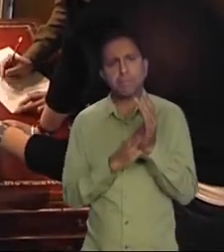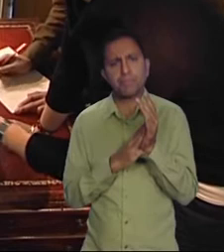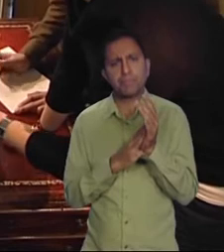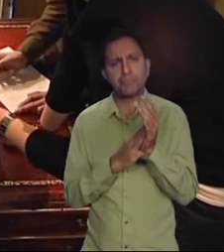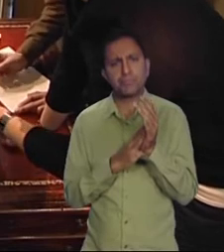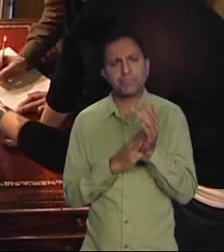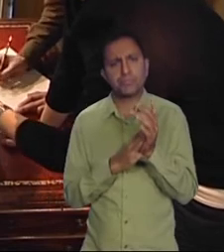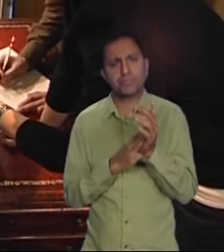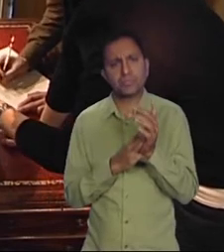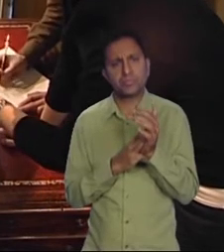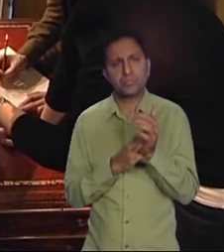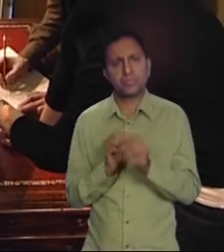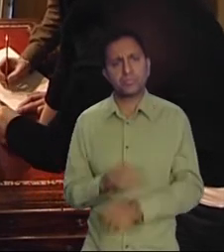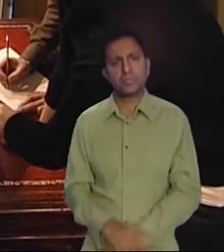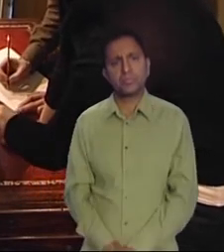M.